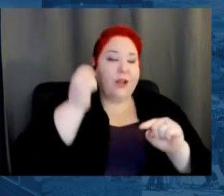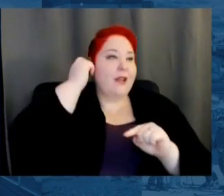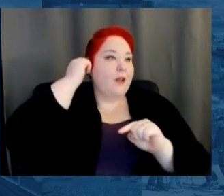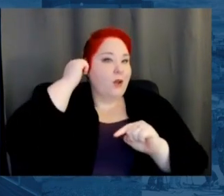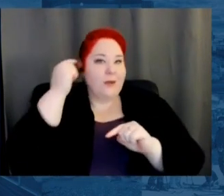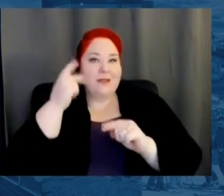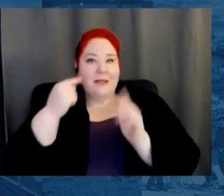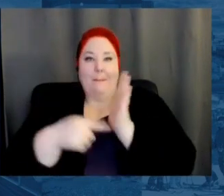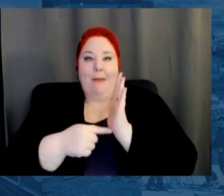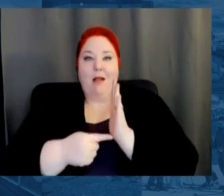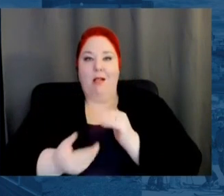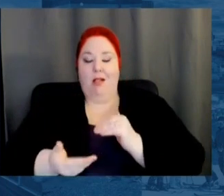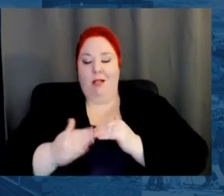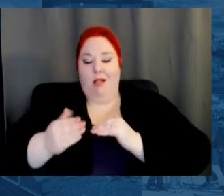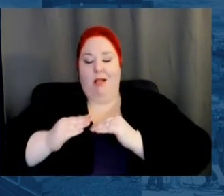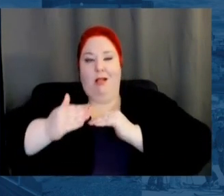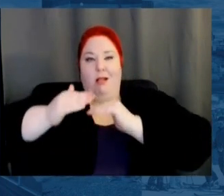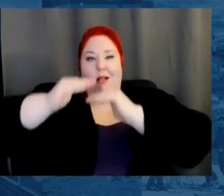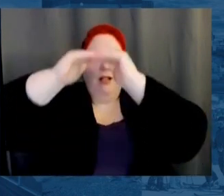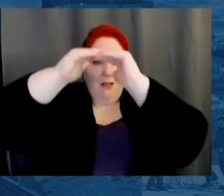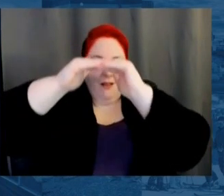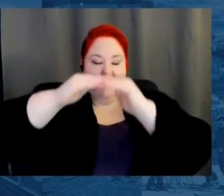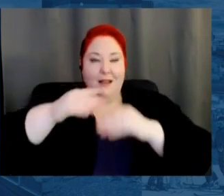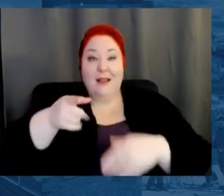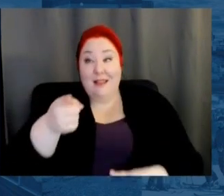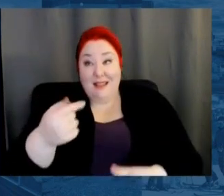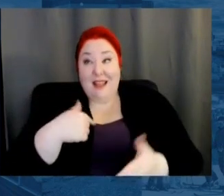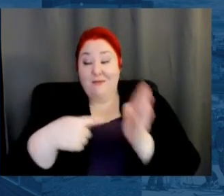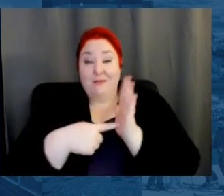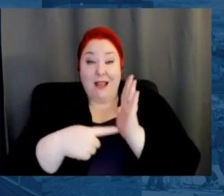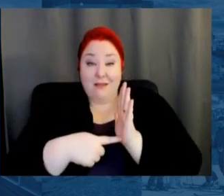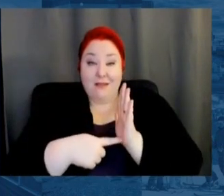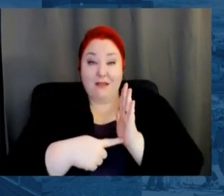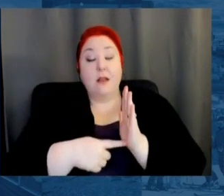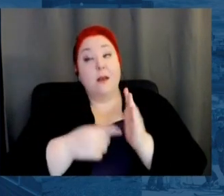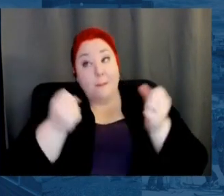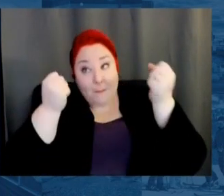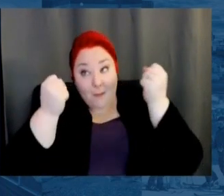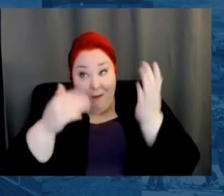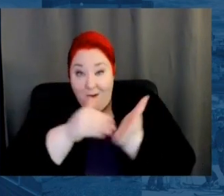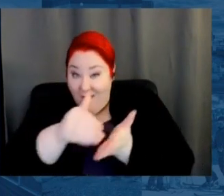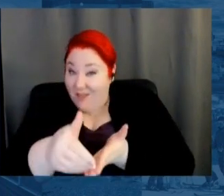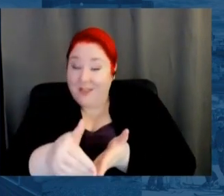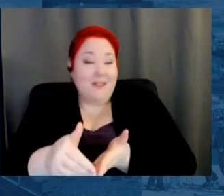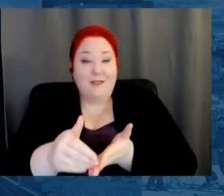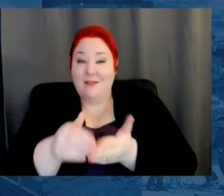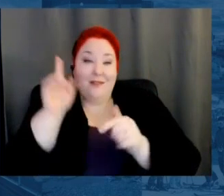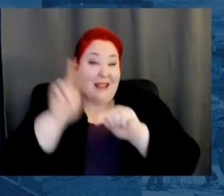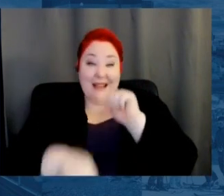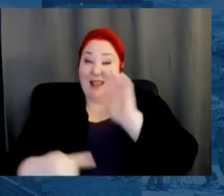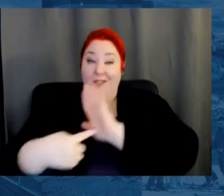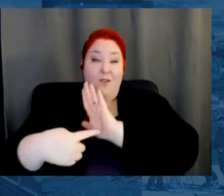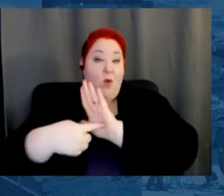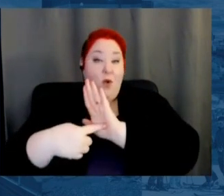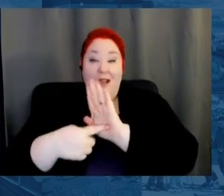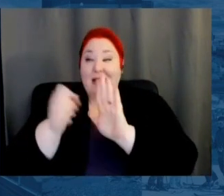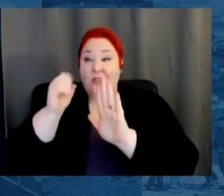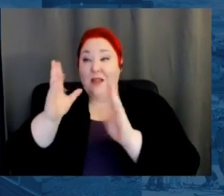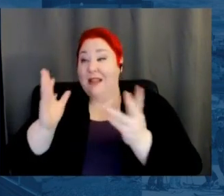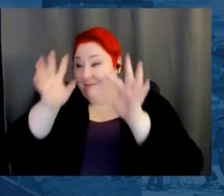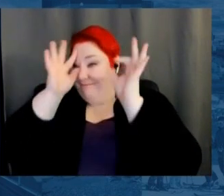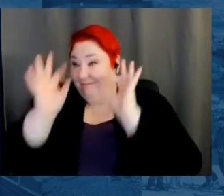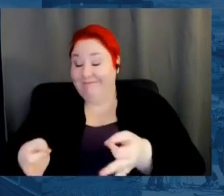debt. And many people have to sometimes forego medical care because they know they just can't afford it. They live in